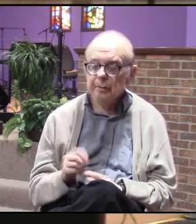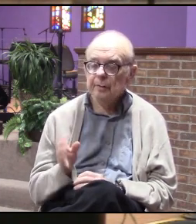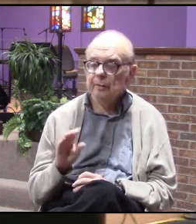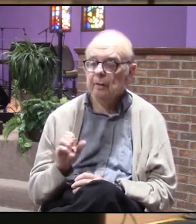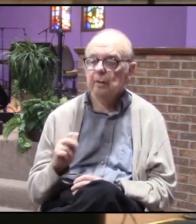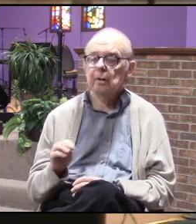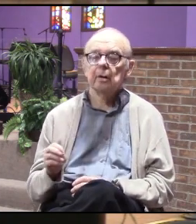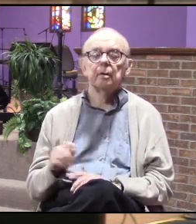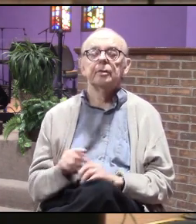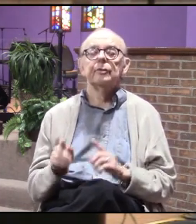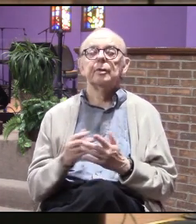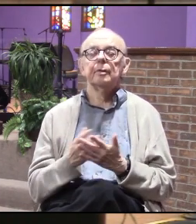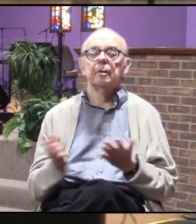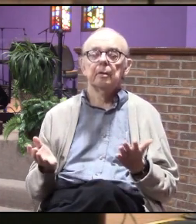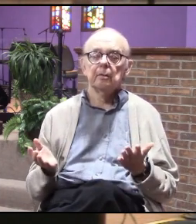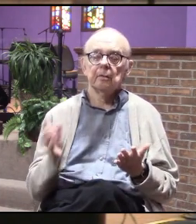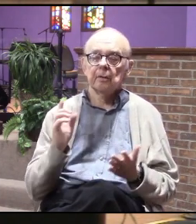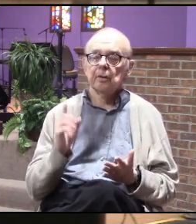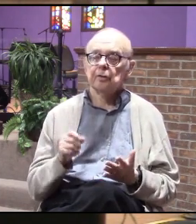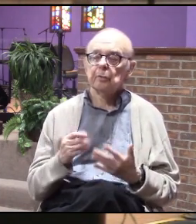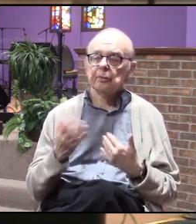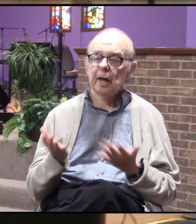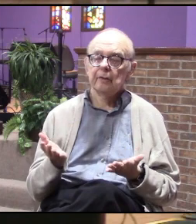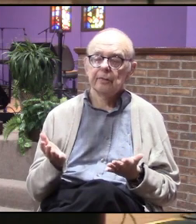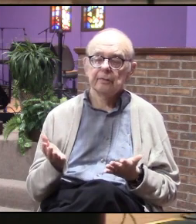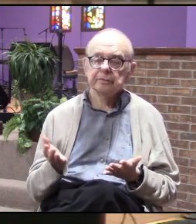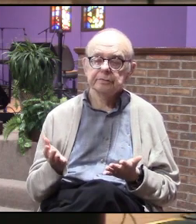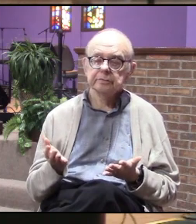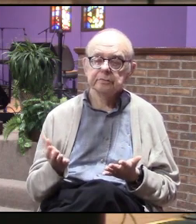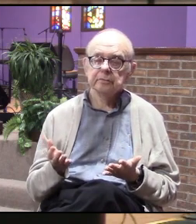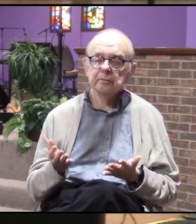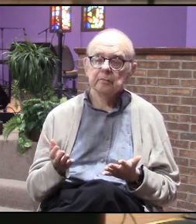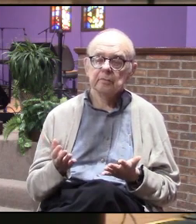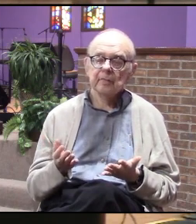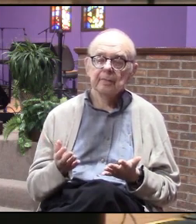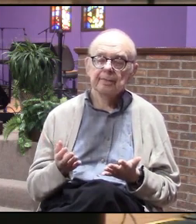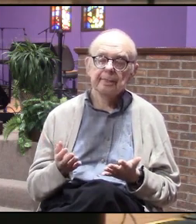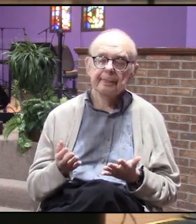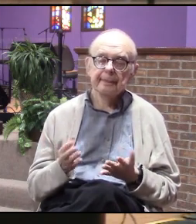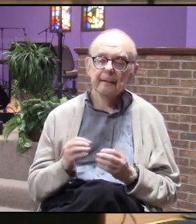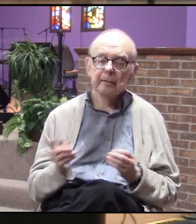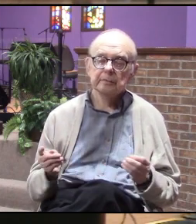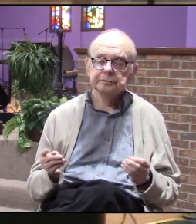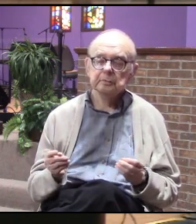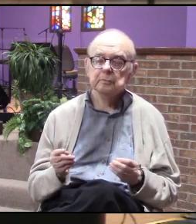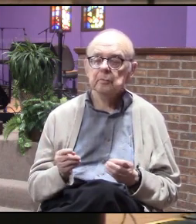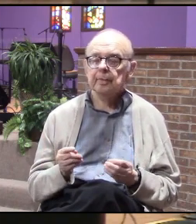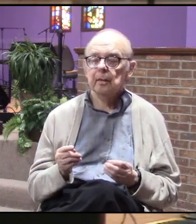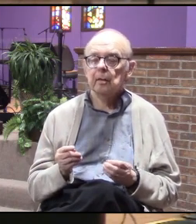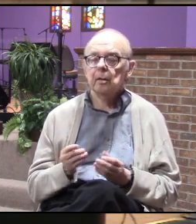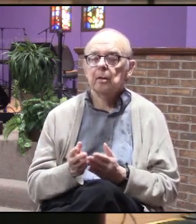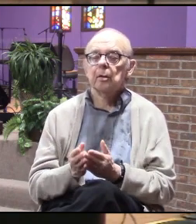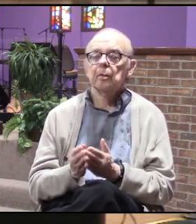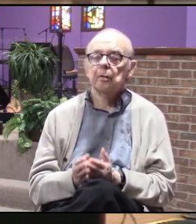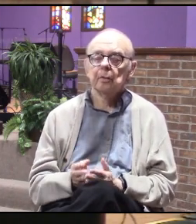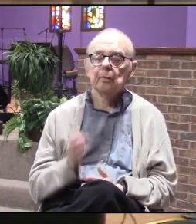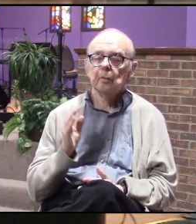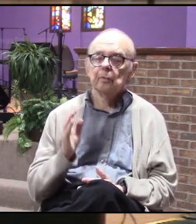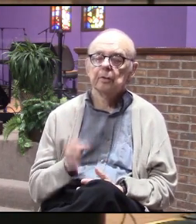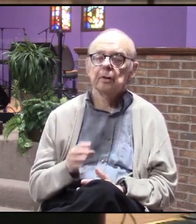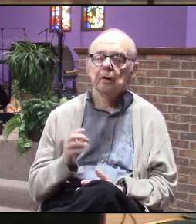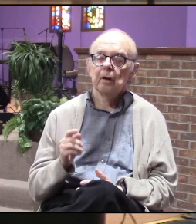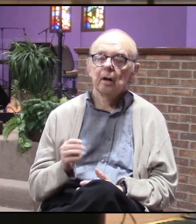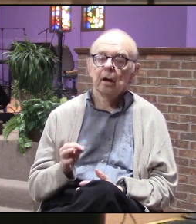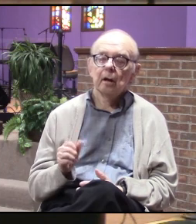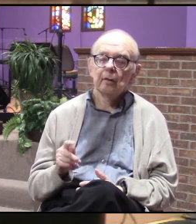exact width and everything that it was supposed to be. The shape of it, so that it would float for